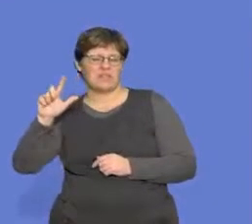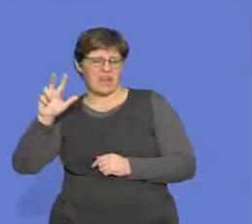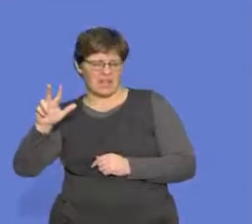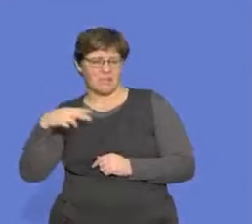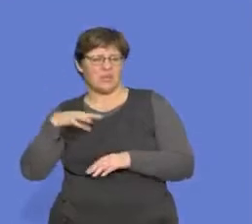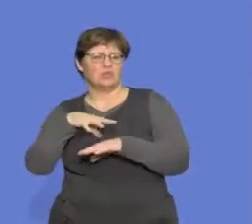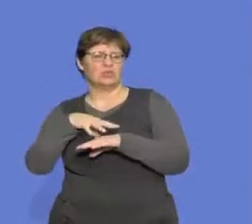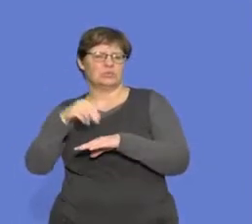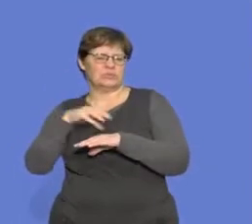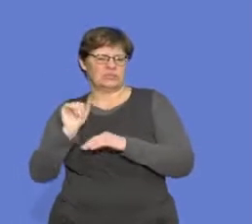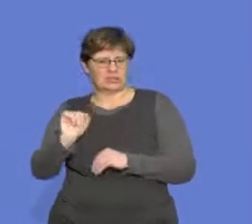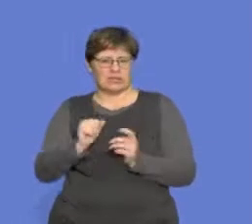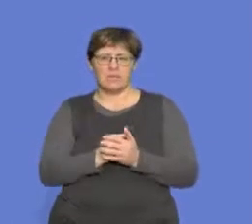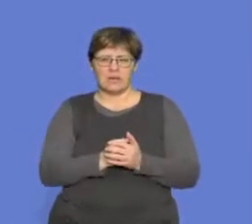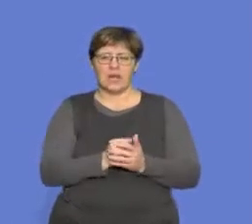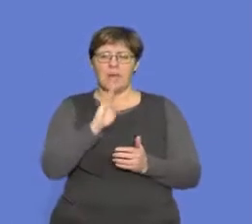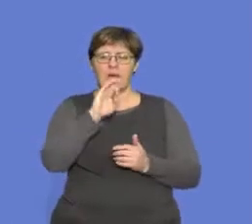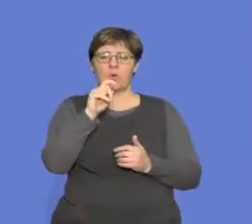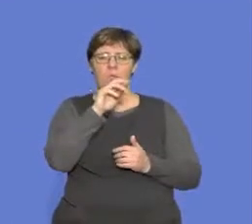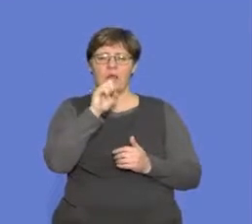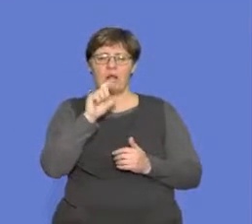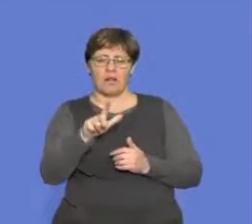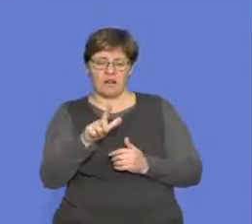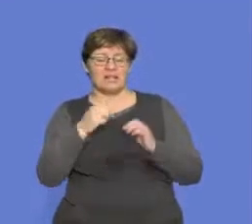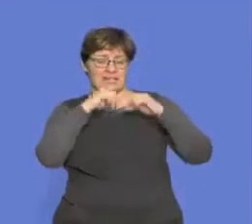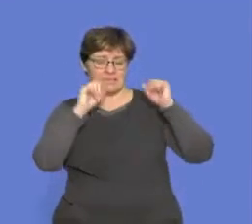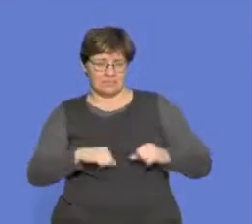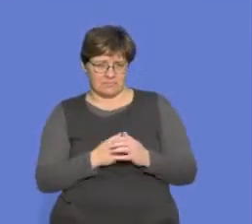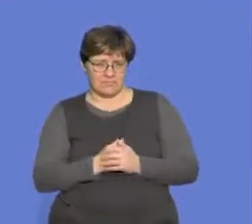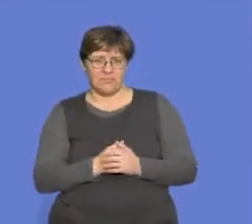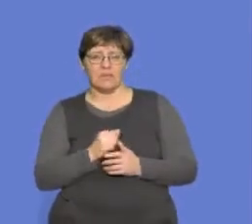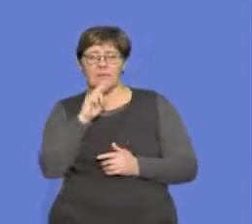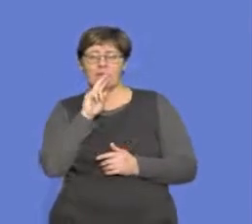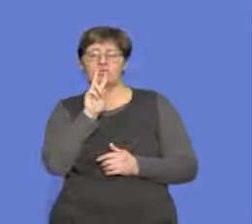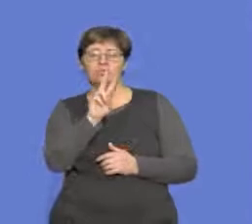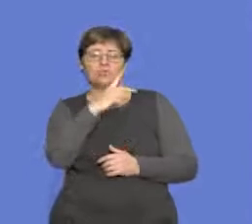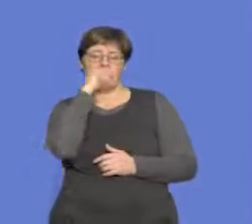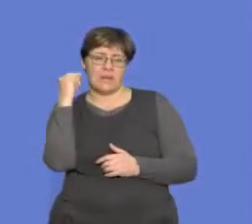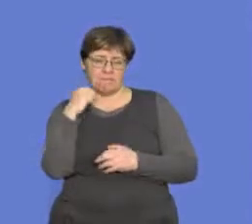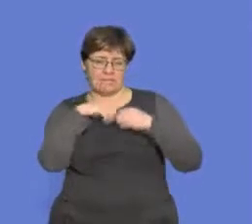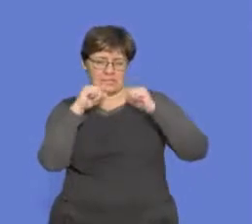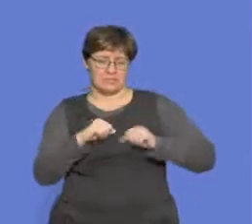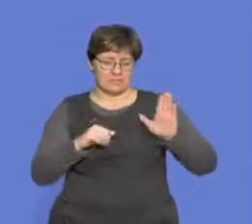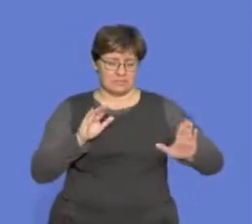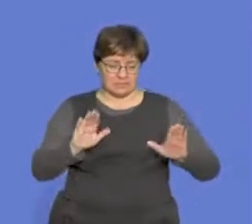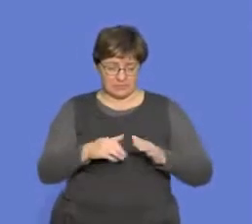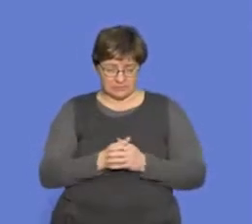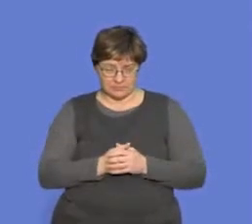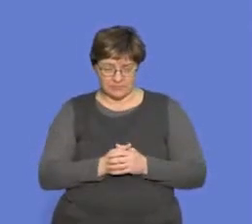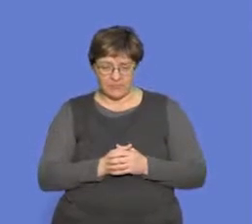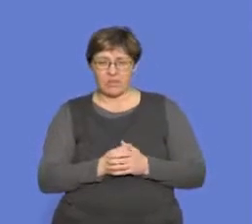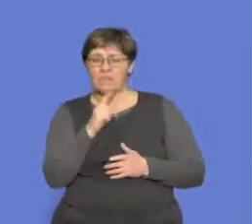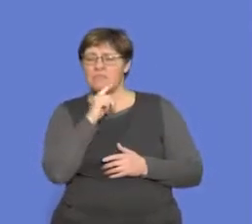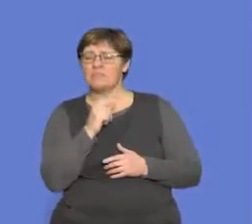introduced the binomial nomenclature system. Basically, it's called the two-name system of classification. Again, this was